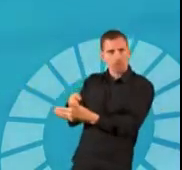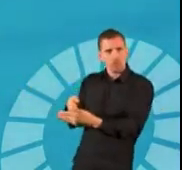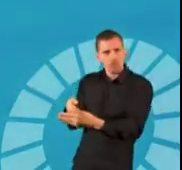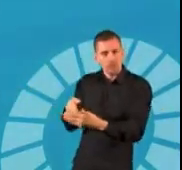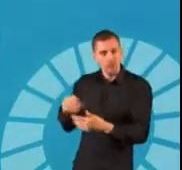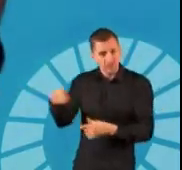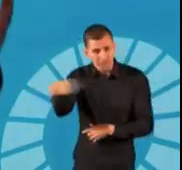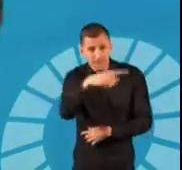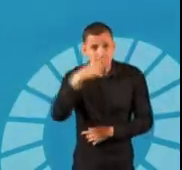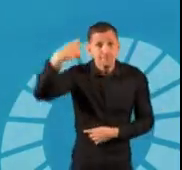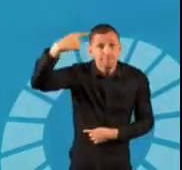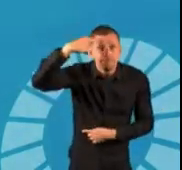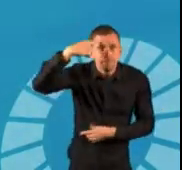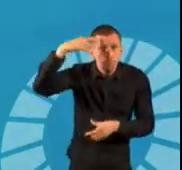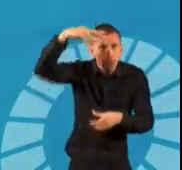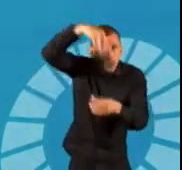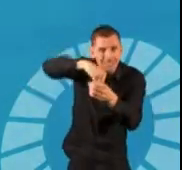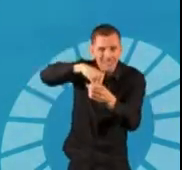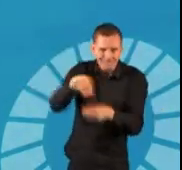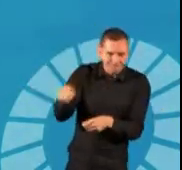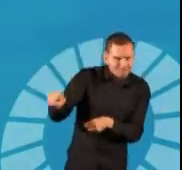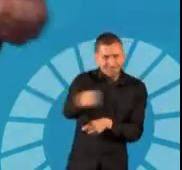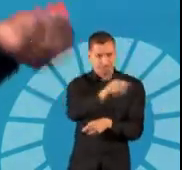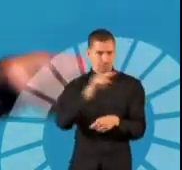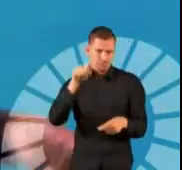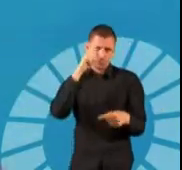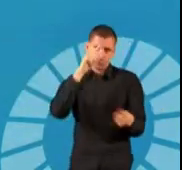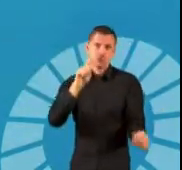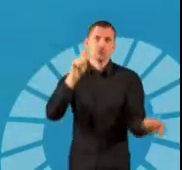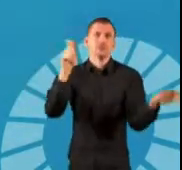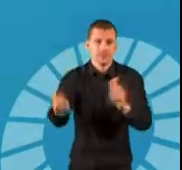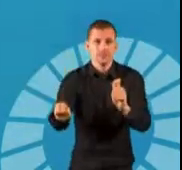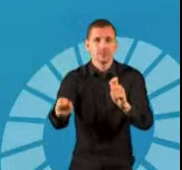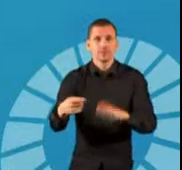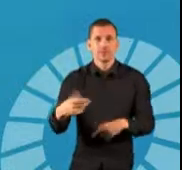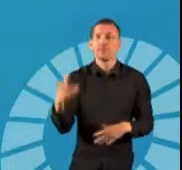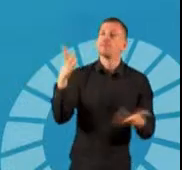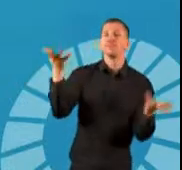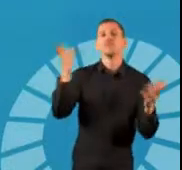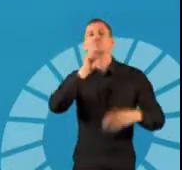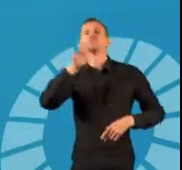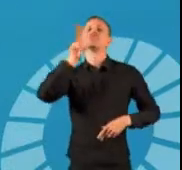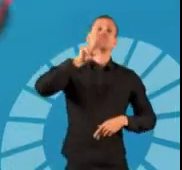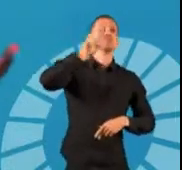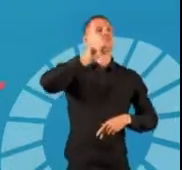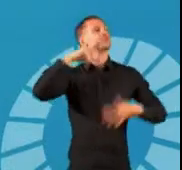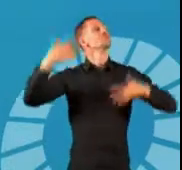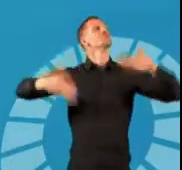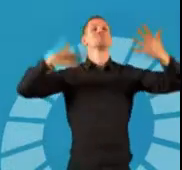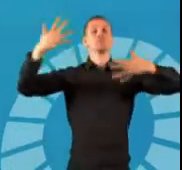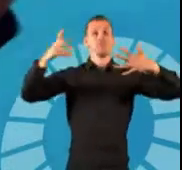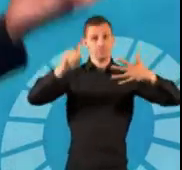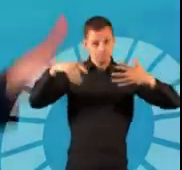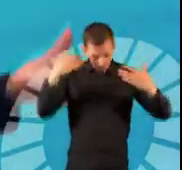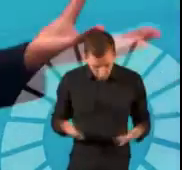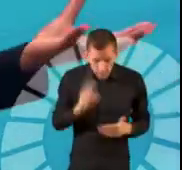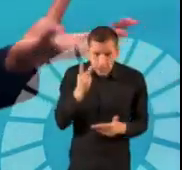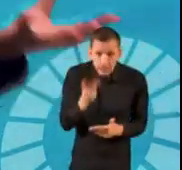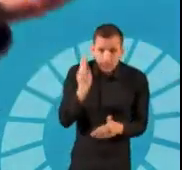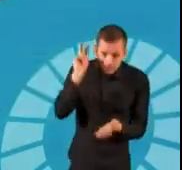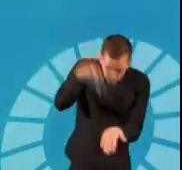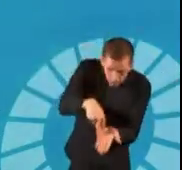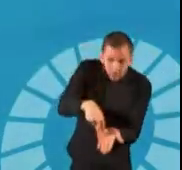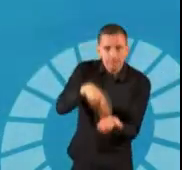those thousands of organizations who have made commitments, to civil society, governments, UN